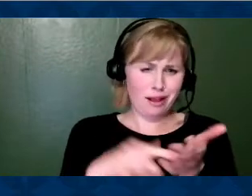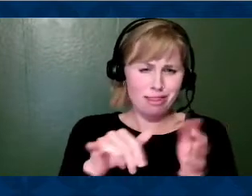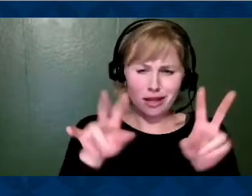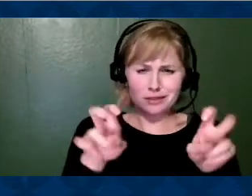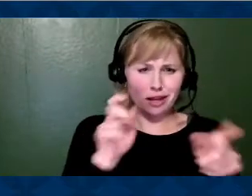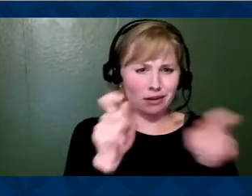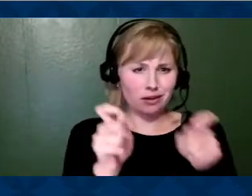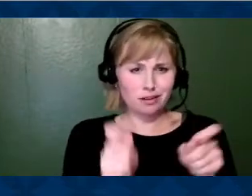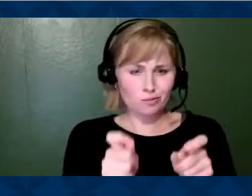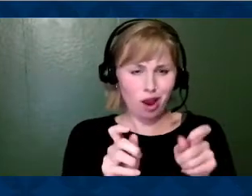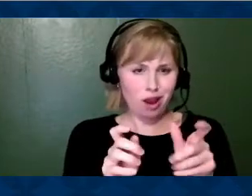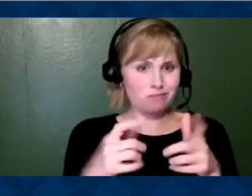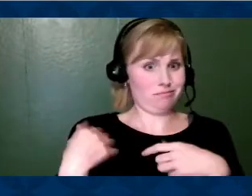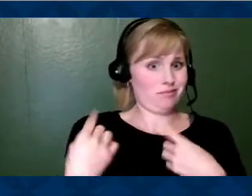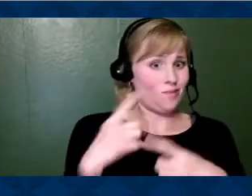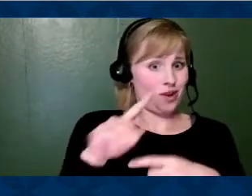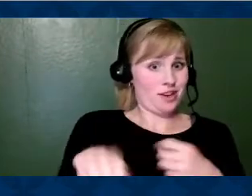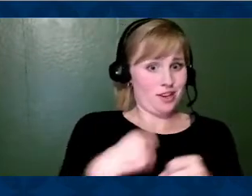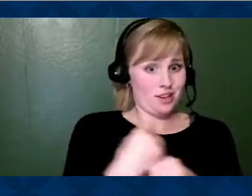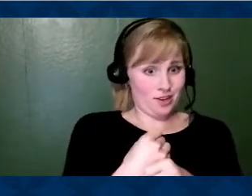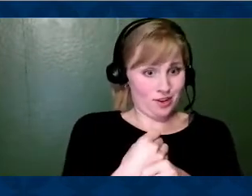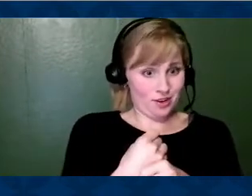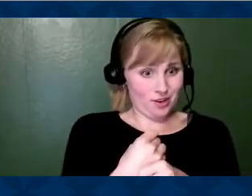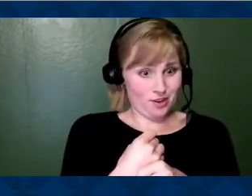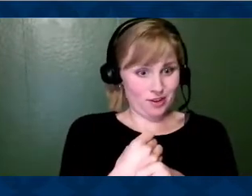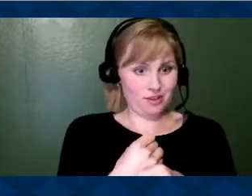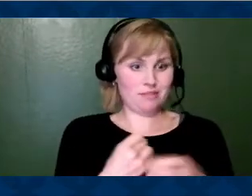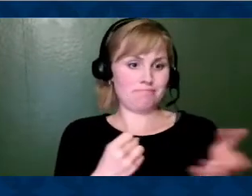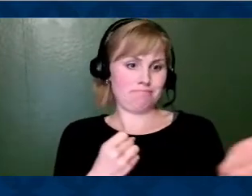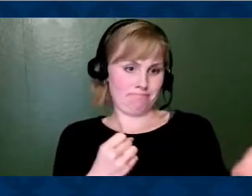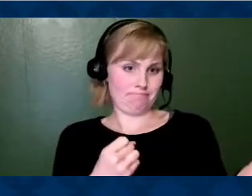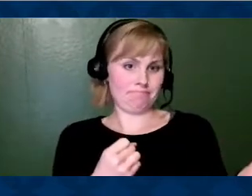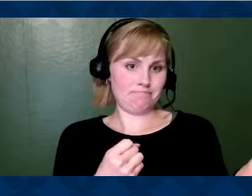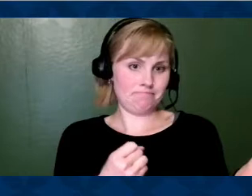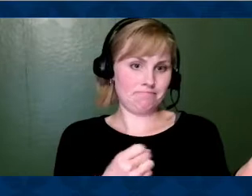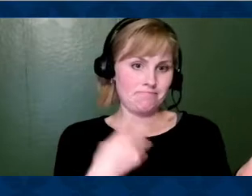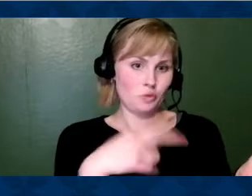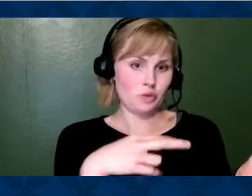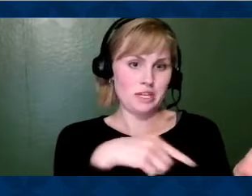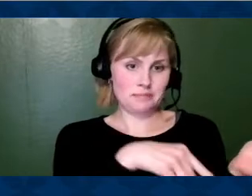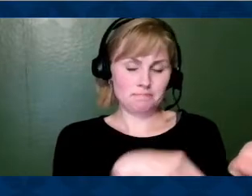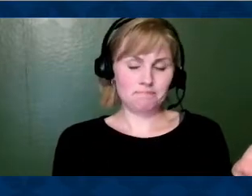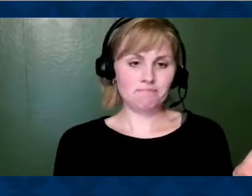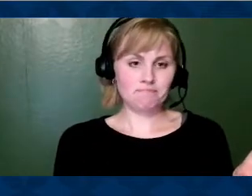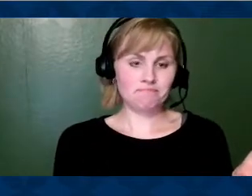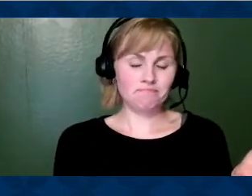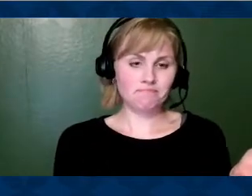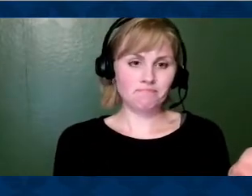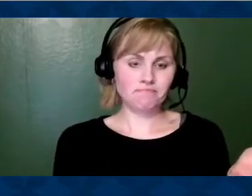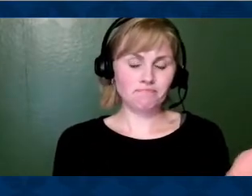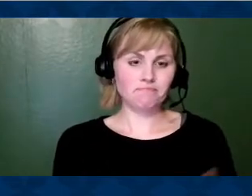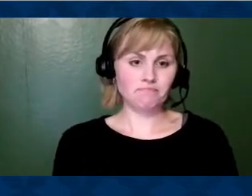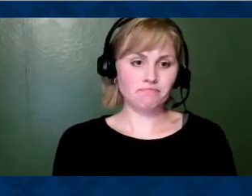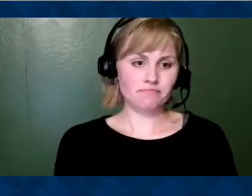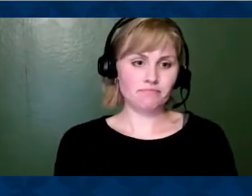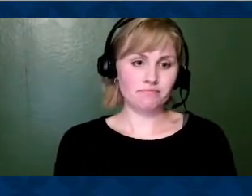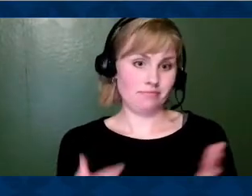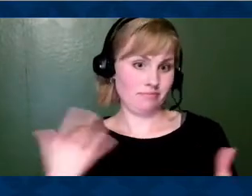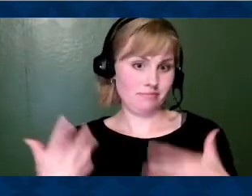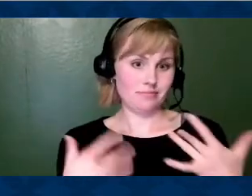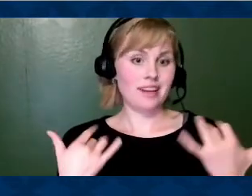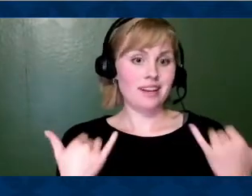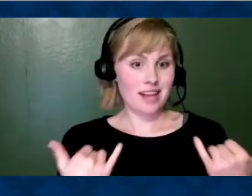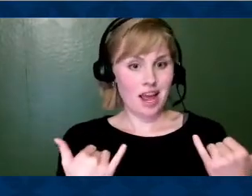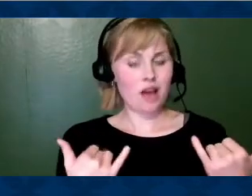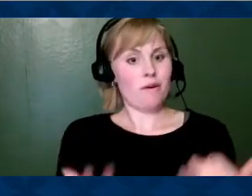Extreme Cases, Criminal Law Theory Meets International Criminal Law. So that's very exciting. He's now doctor